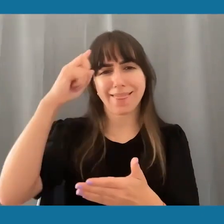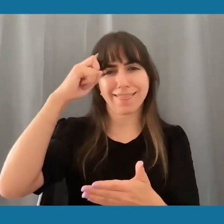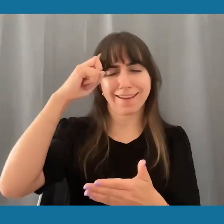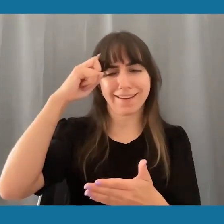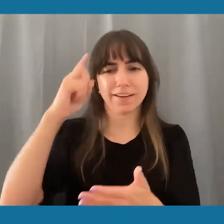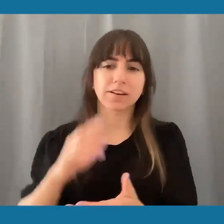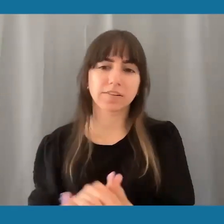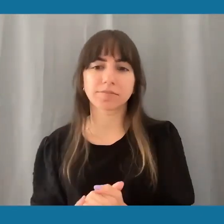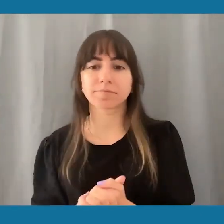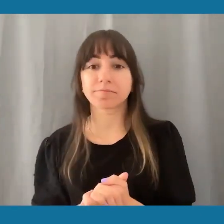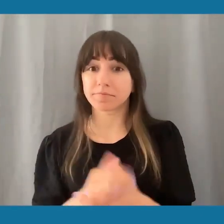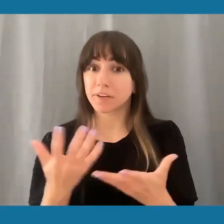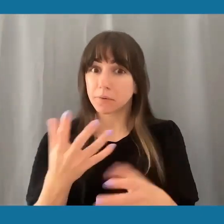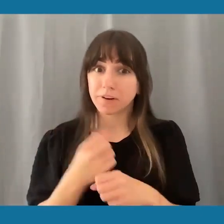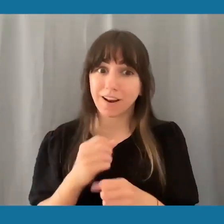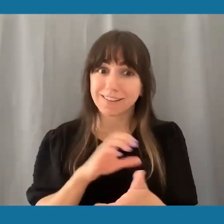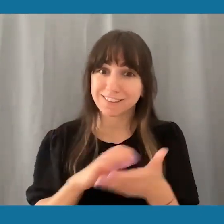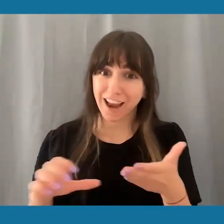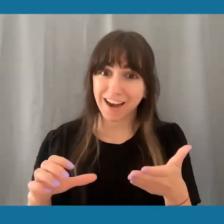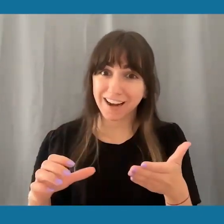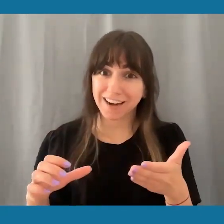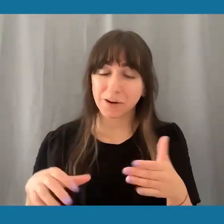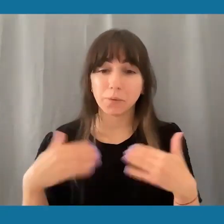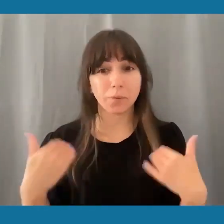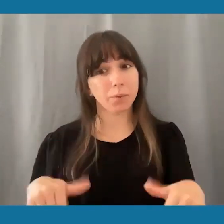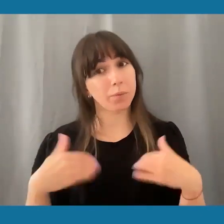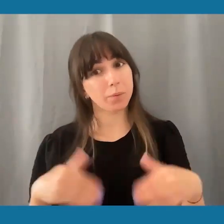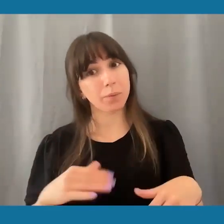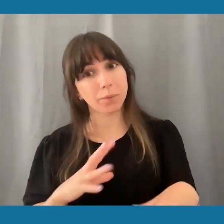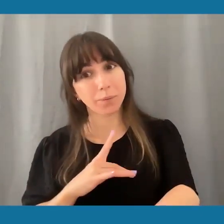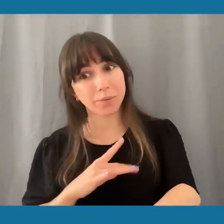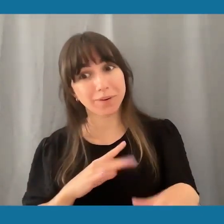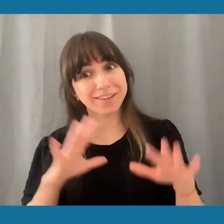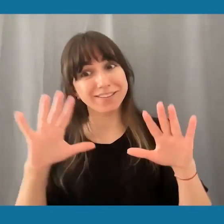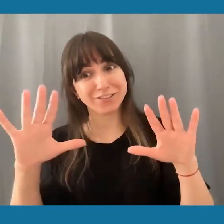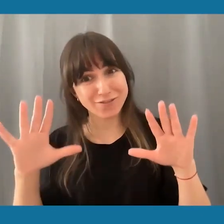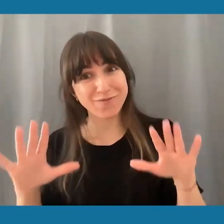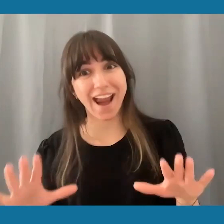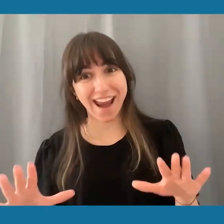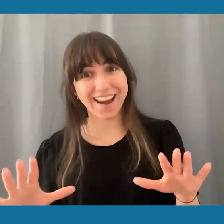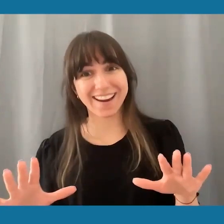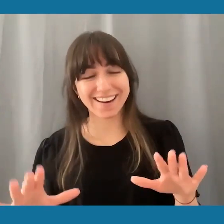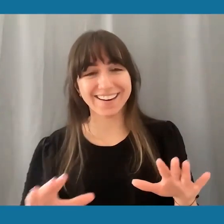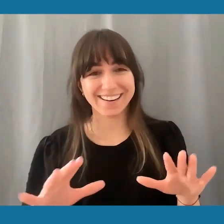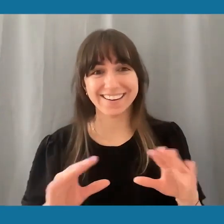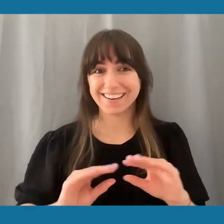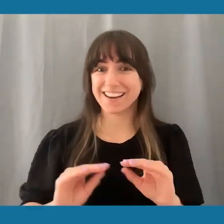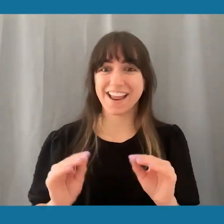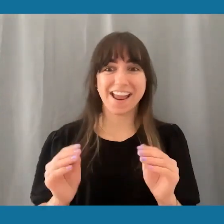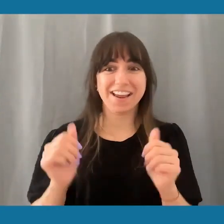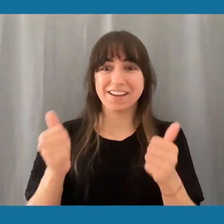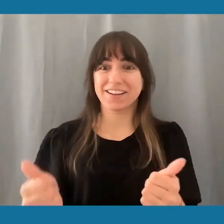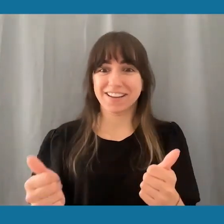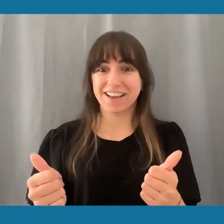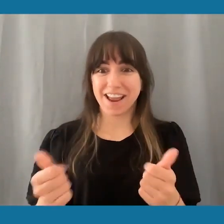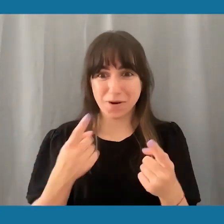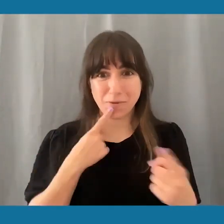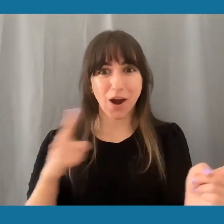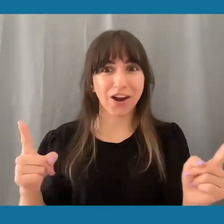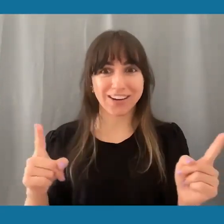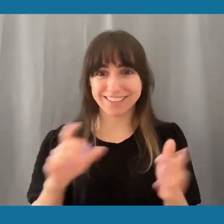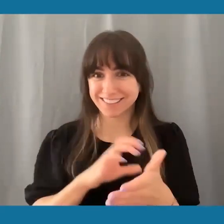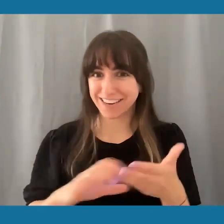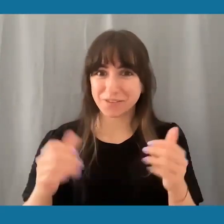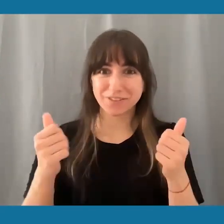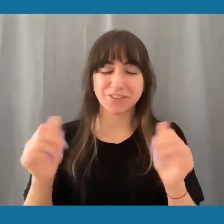Yeah. And so that was kind of how it all started. And then so Wow. we grew from there. Now this was